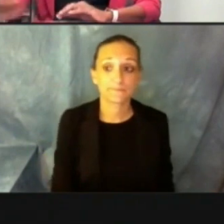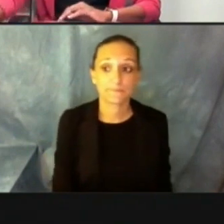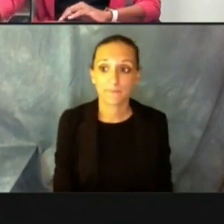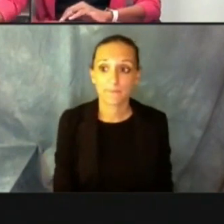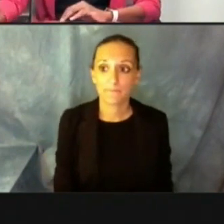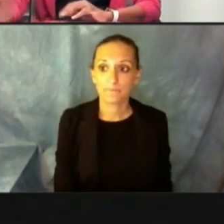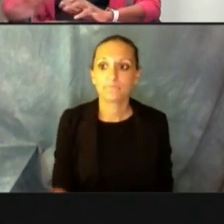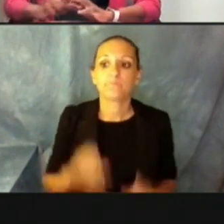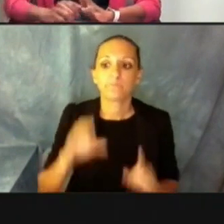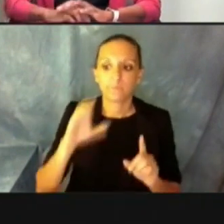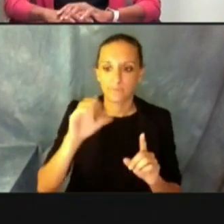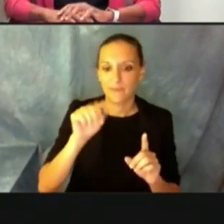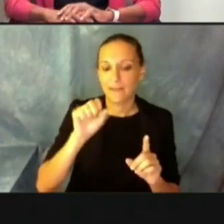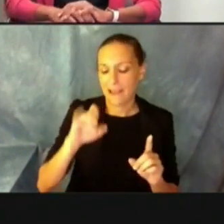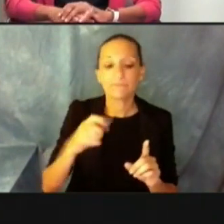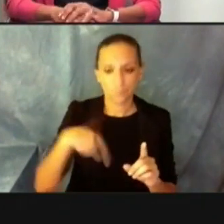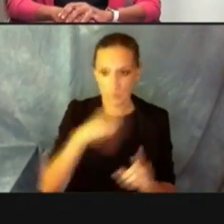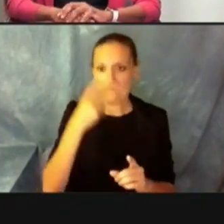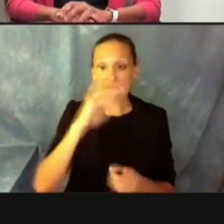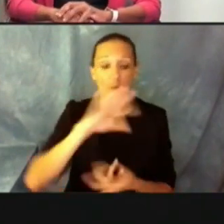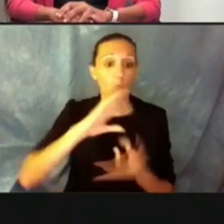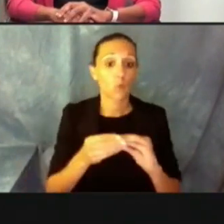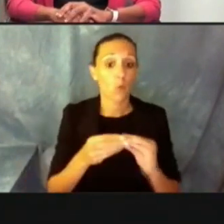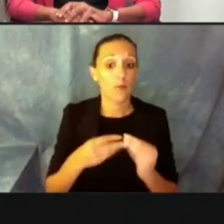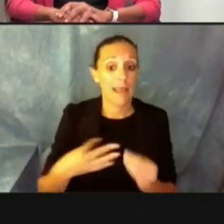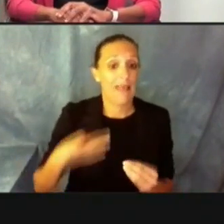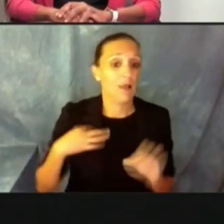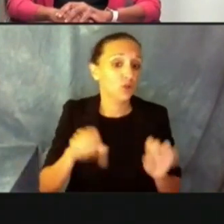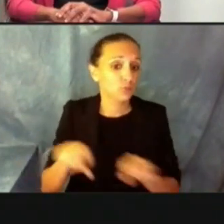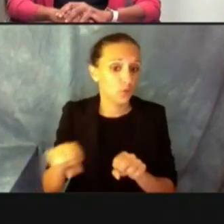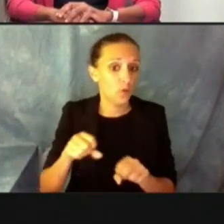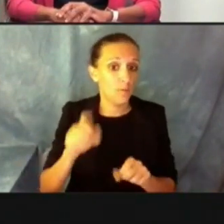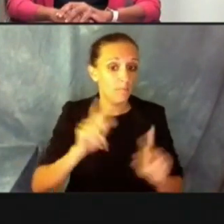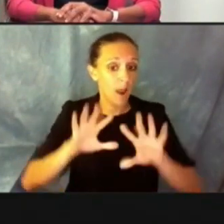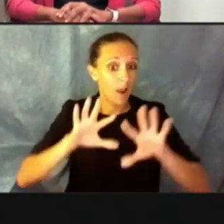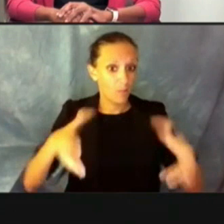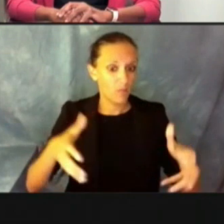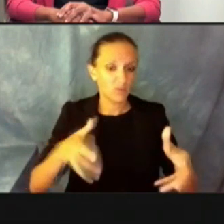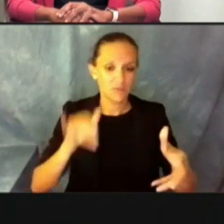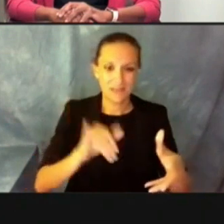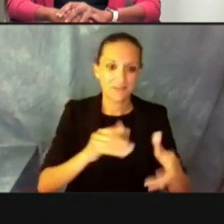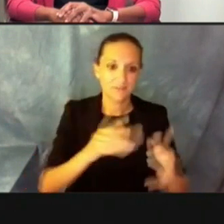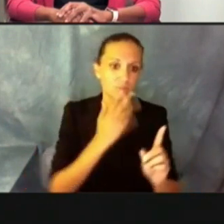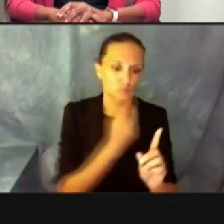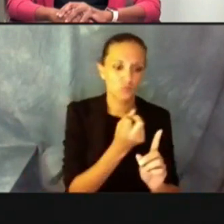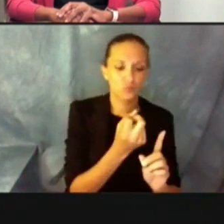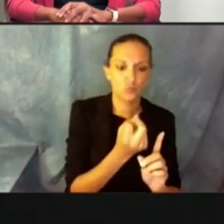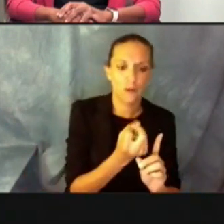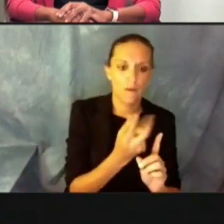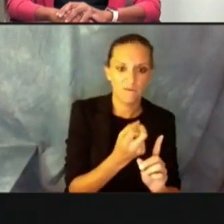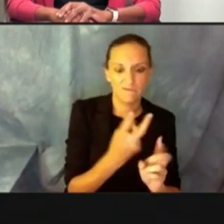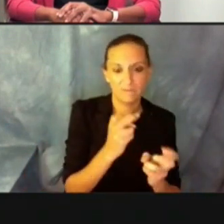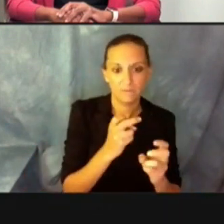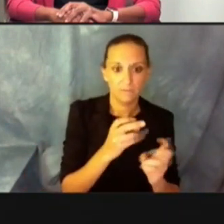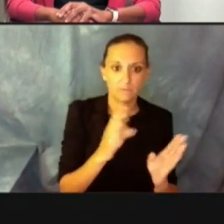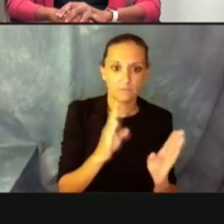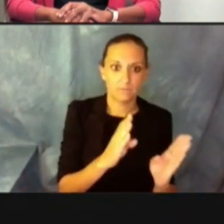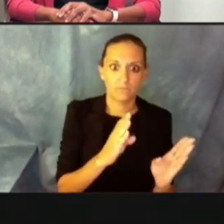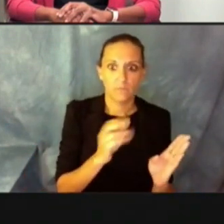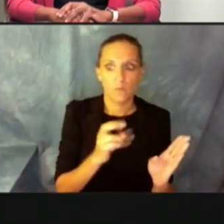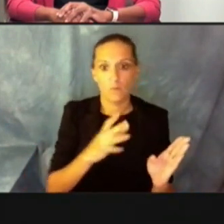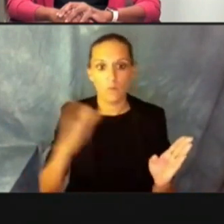We do see that the total eligible population, which includes that 12-year and older population, we're